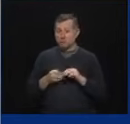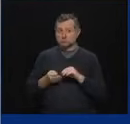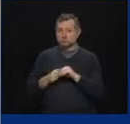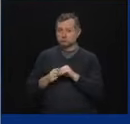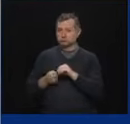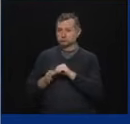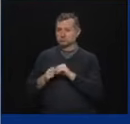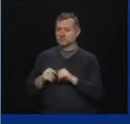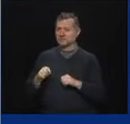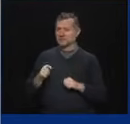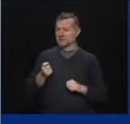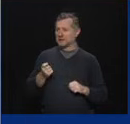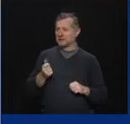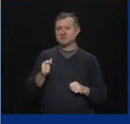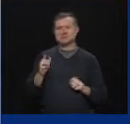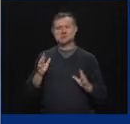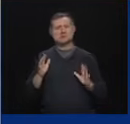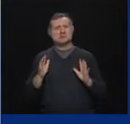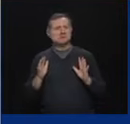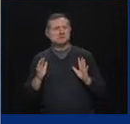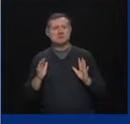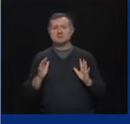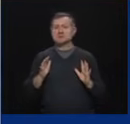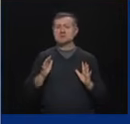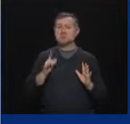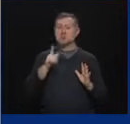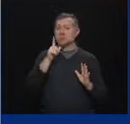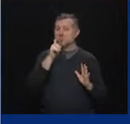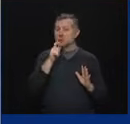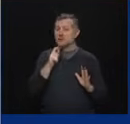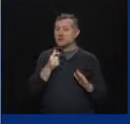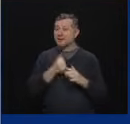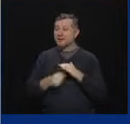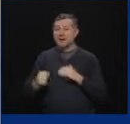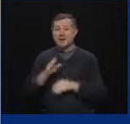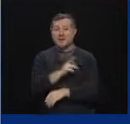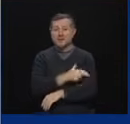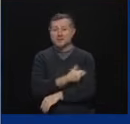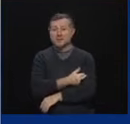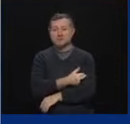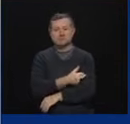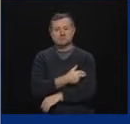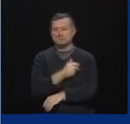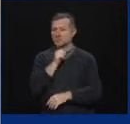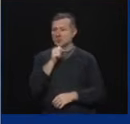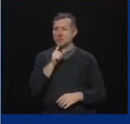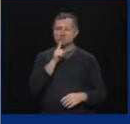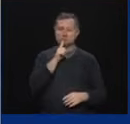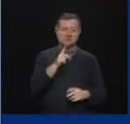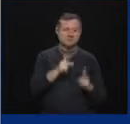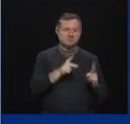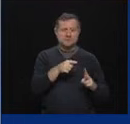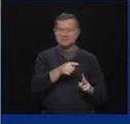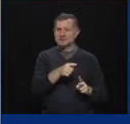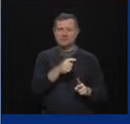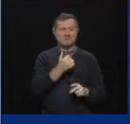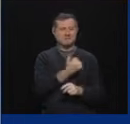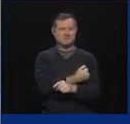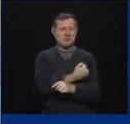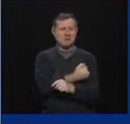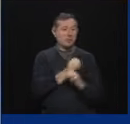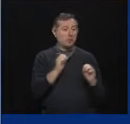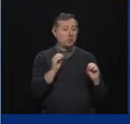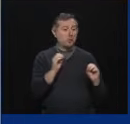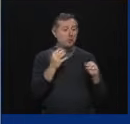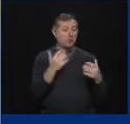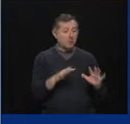ticked up a tiny bit, but in terms of who's hospitalized, these are not the people who've been vaccinated. It's a very, very small percentage, and usually people